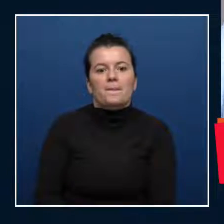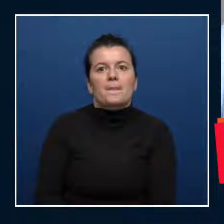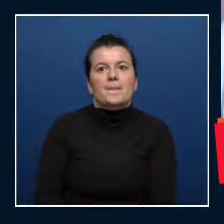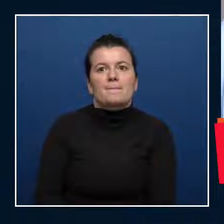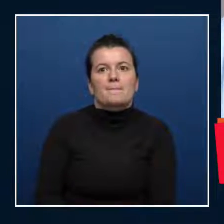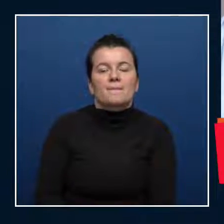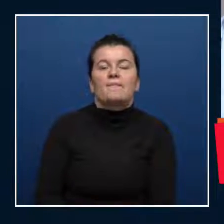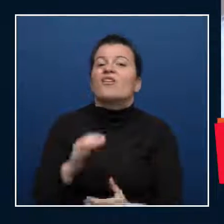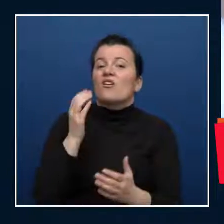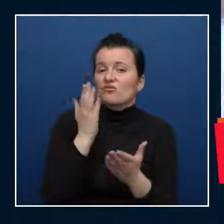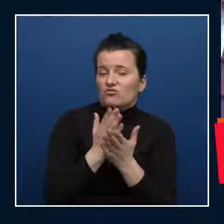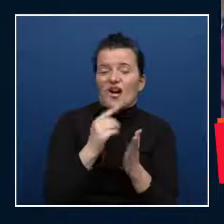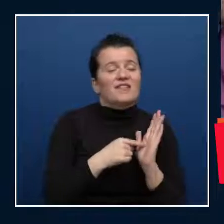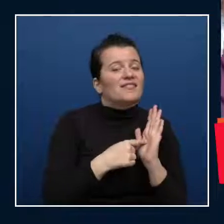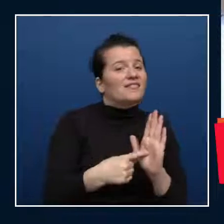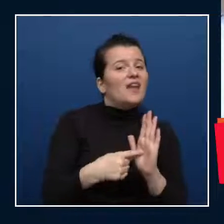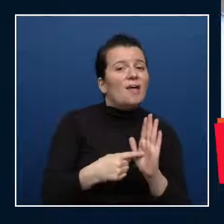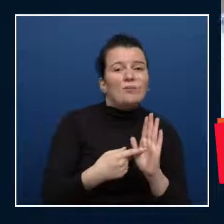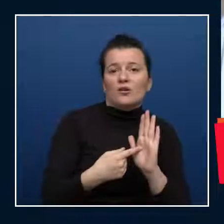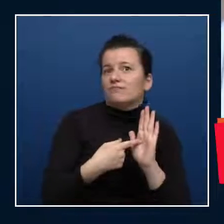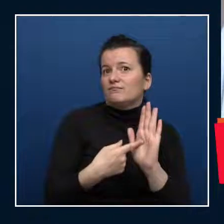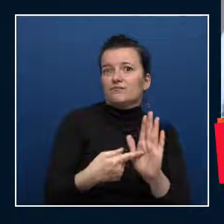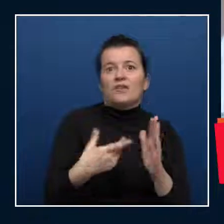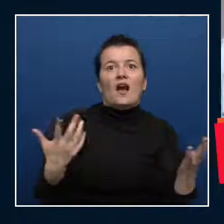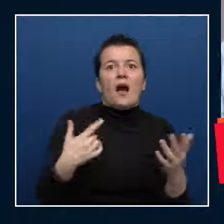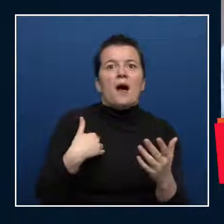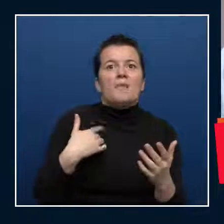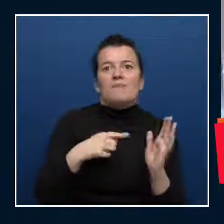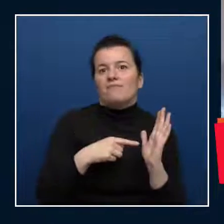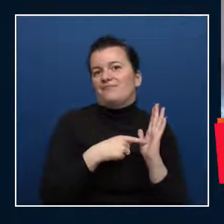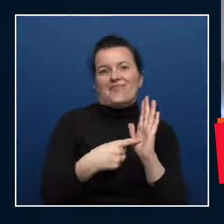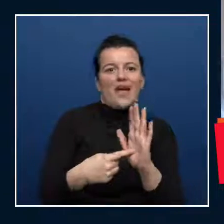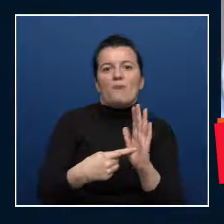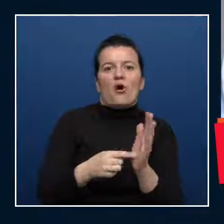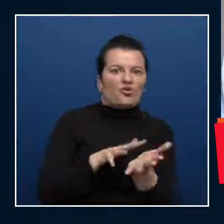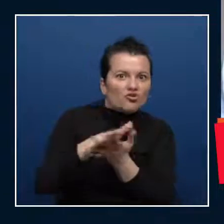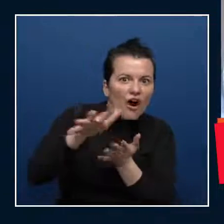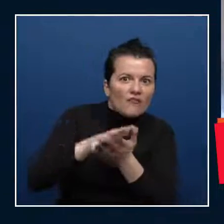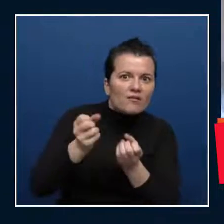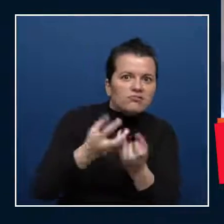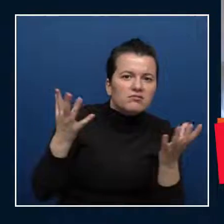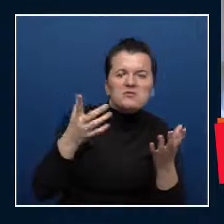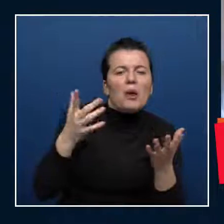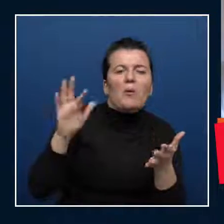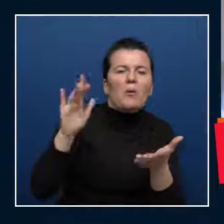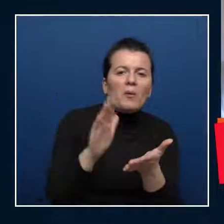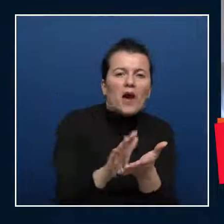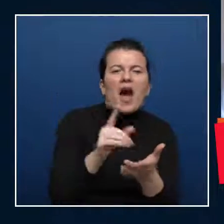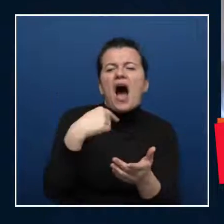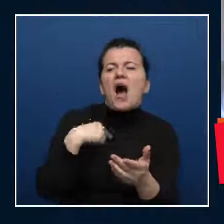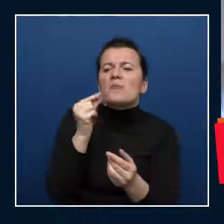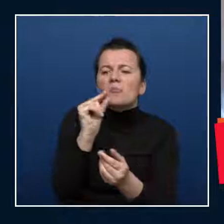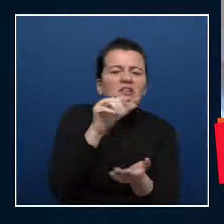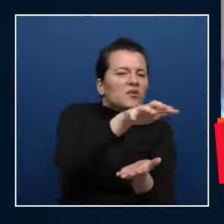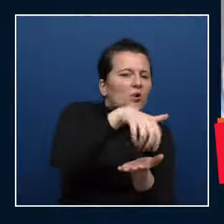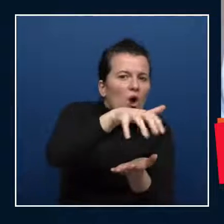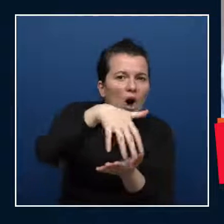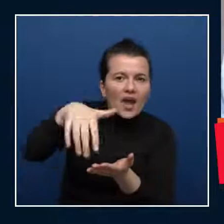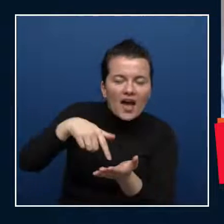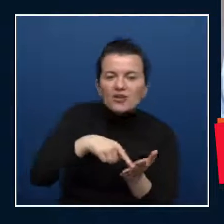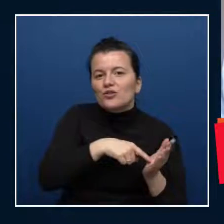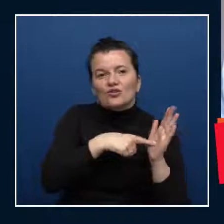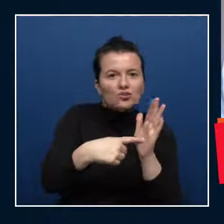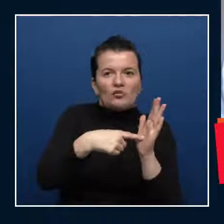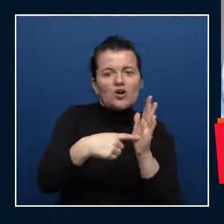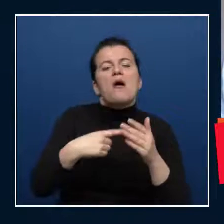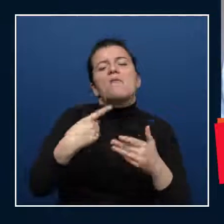showed, I didn't have a lot of obviously traffic going through my demo website, but you can see that it was starting to gather that data, and hopefully over time, the longer that I